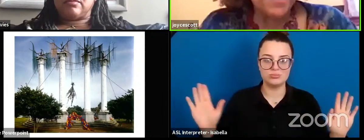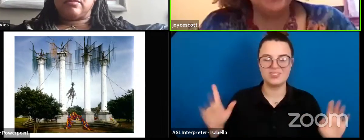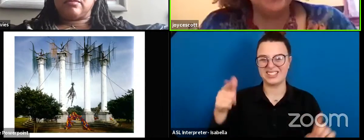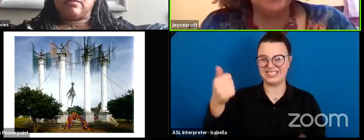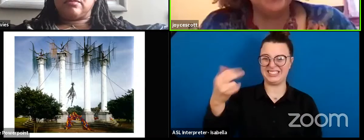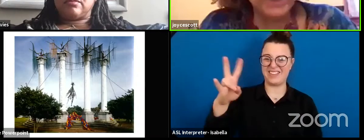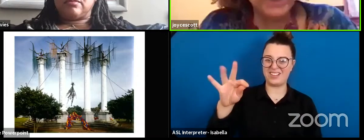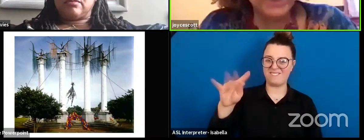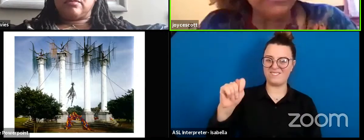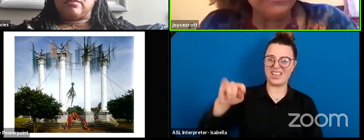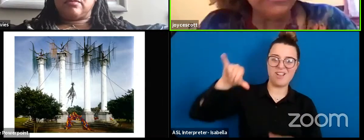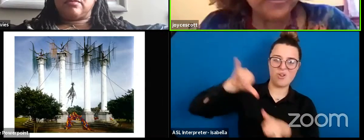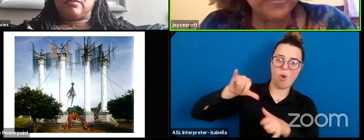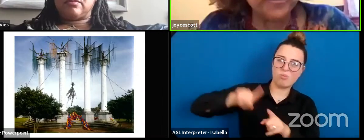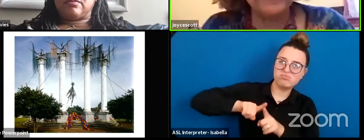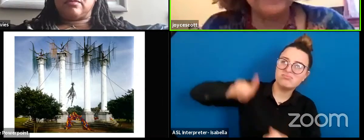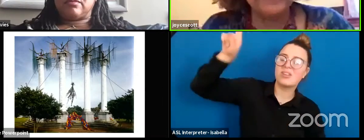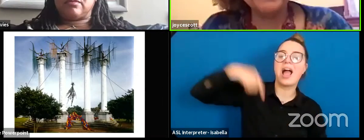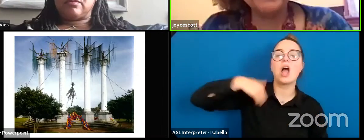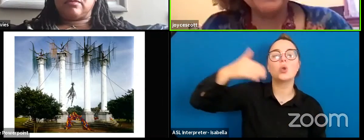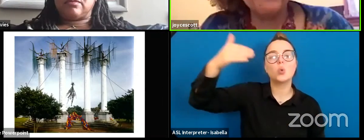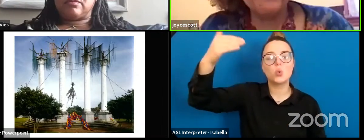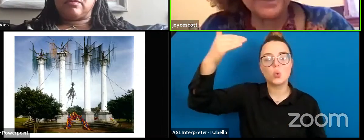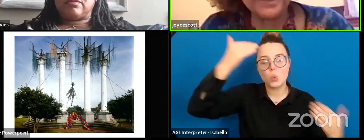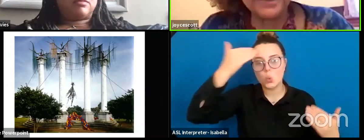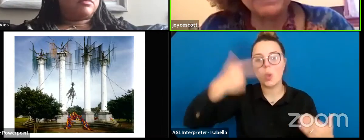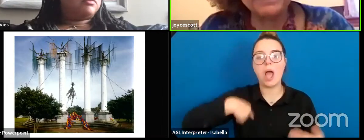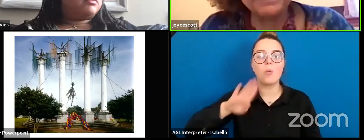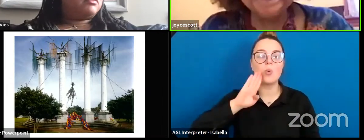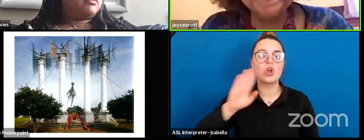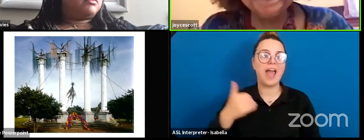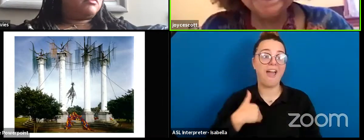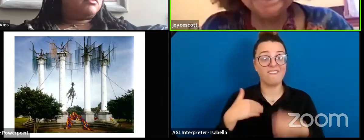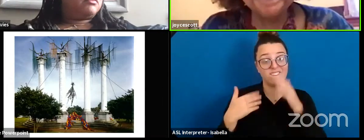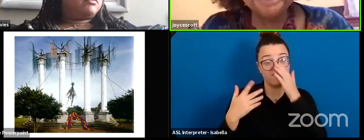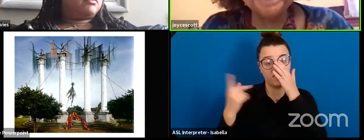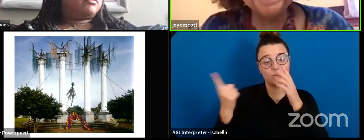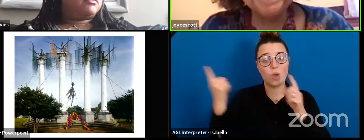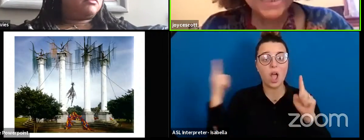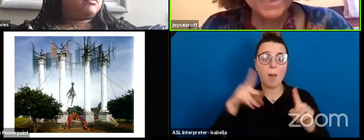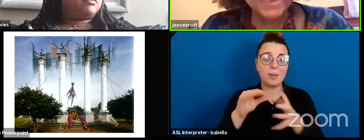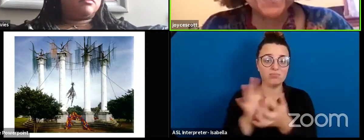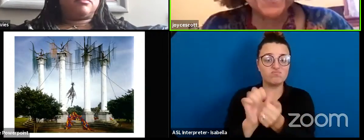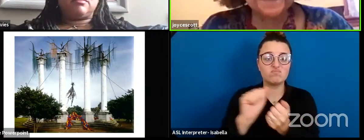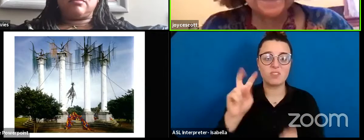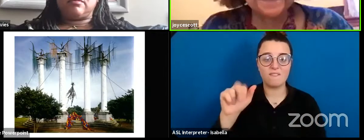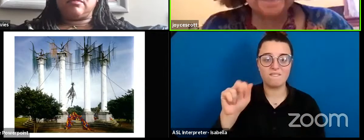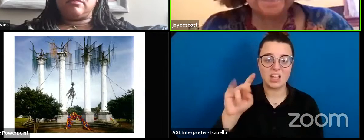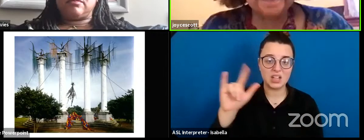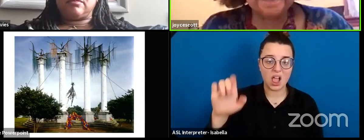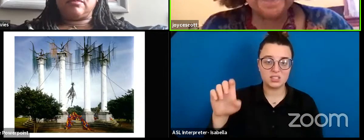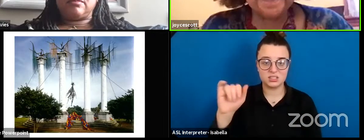I would have viewer intervention, vandalism. Next.